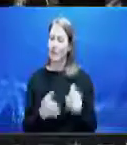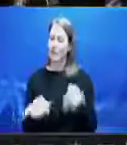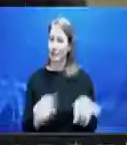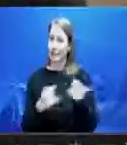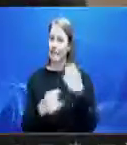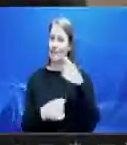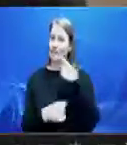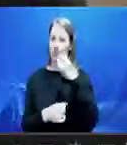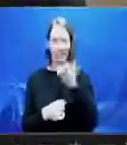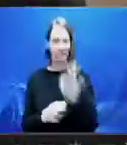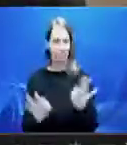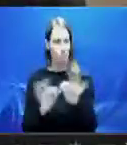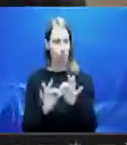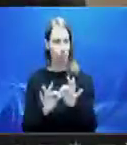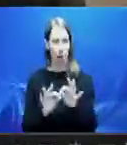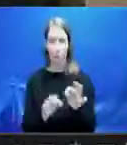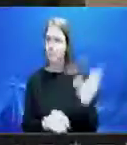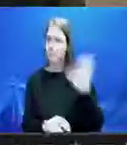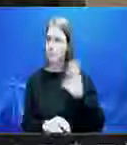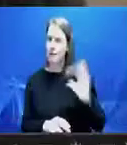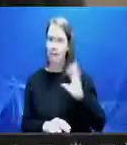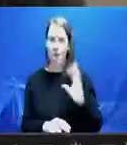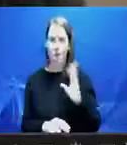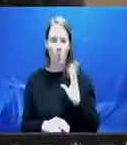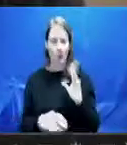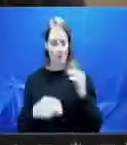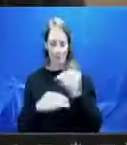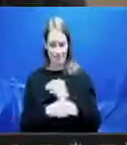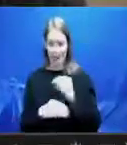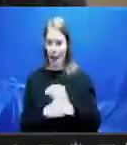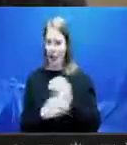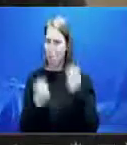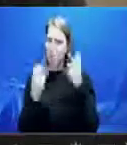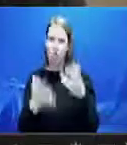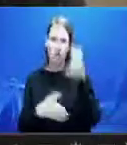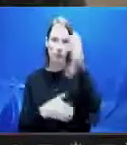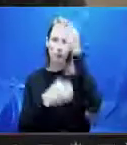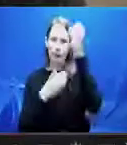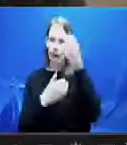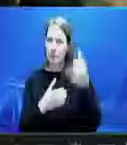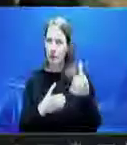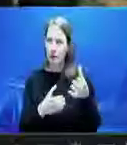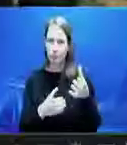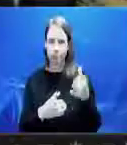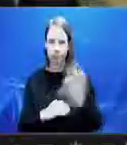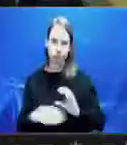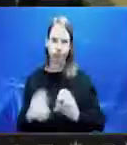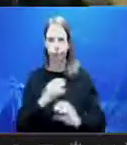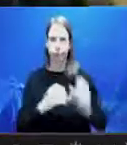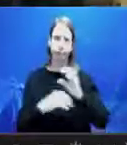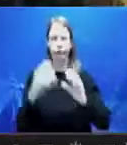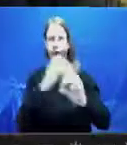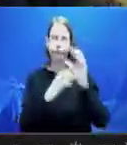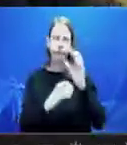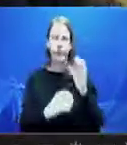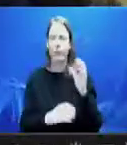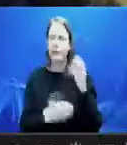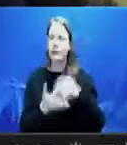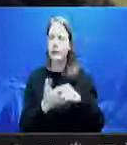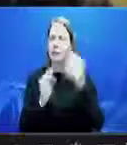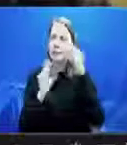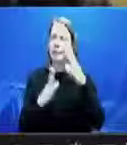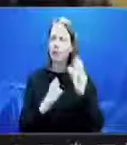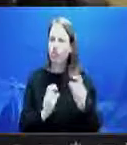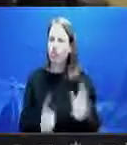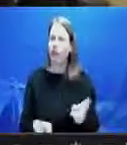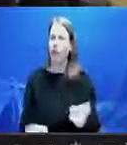much material, which teachers and students end up racing through. The Common Core standards are designed to be fewer and clearer so teachers can slow